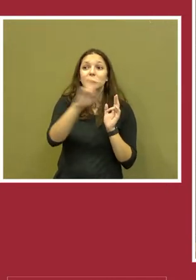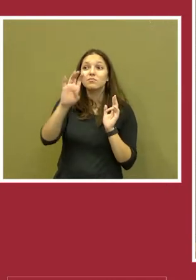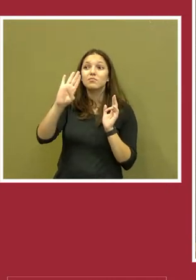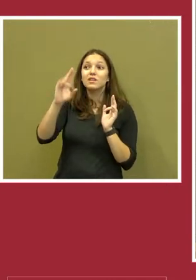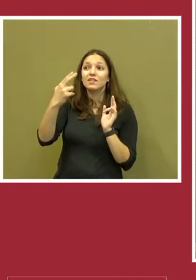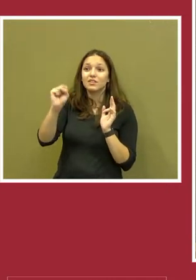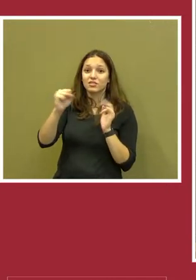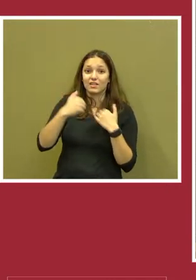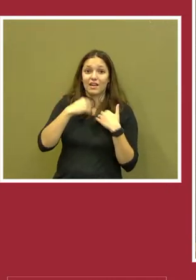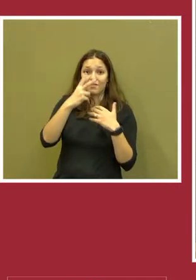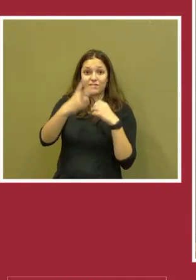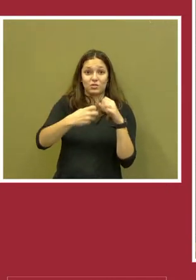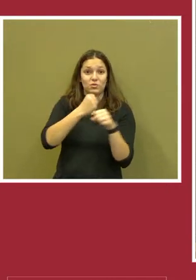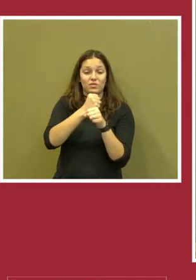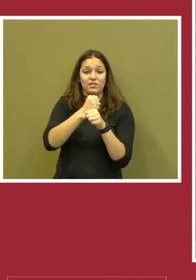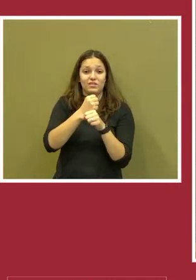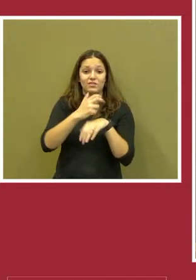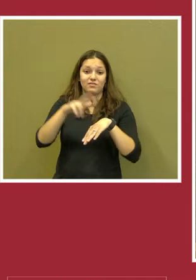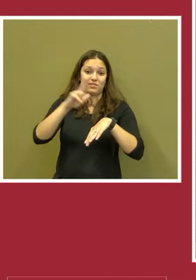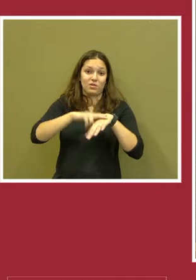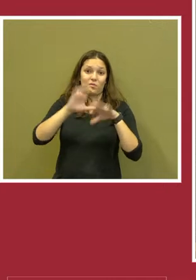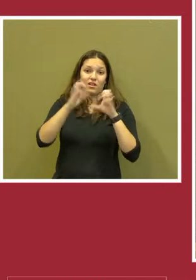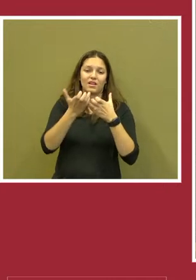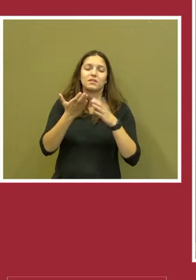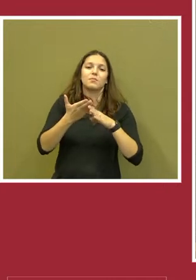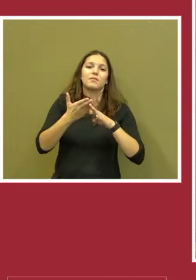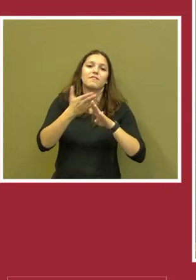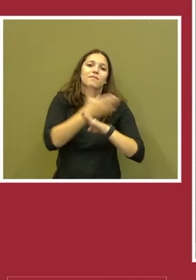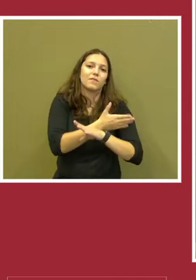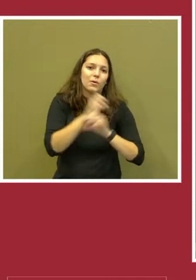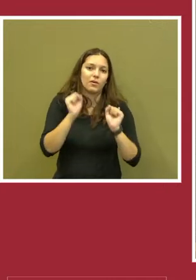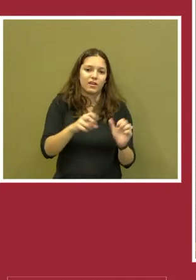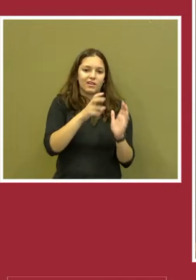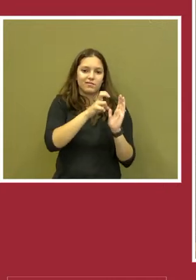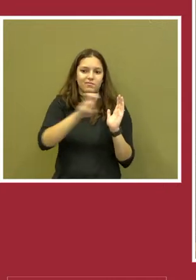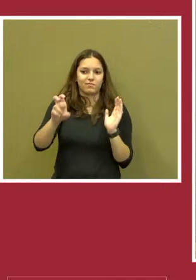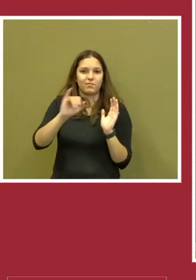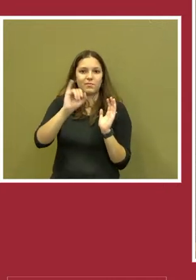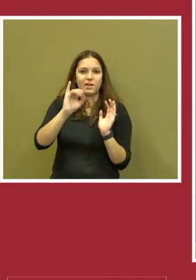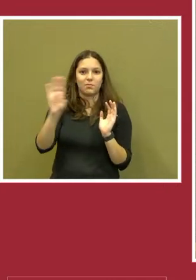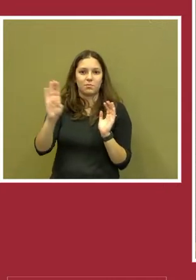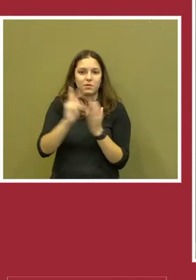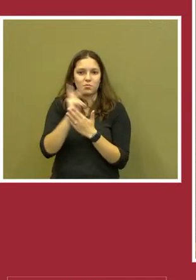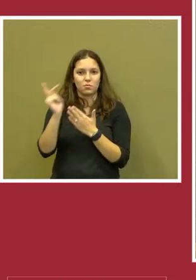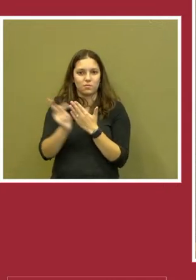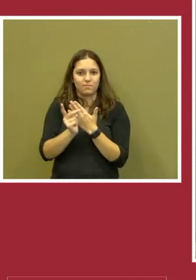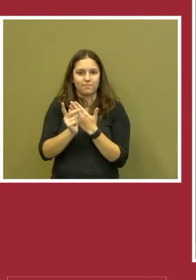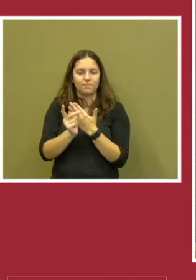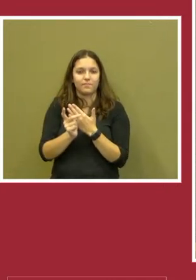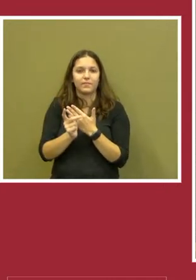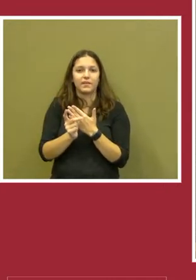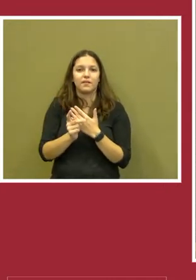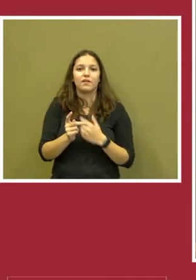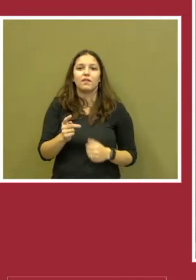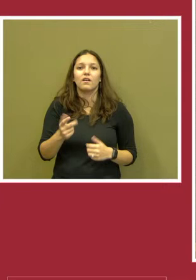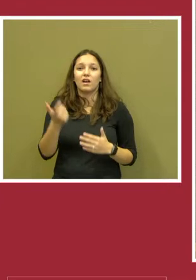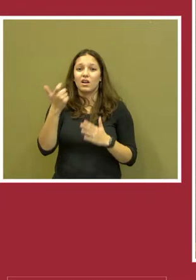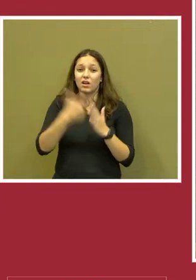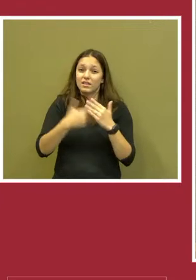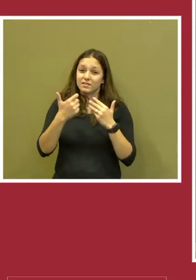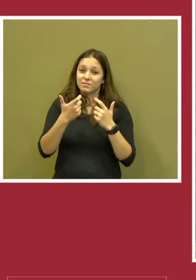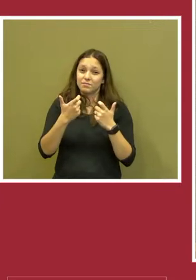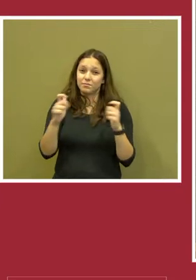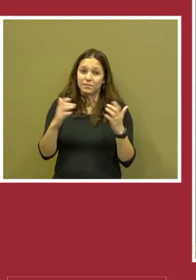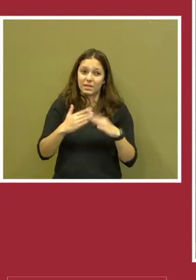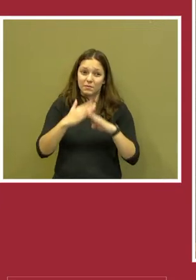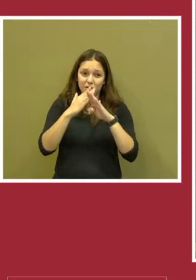they have 2 years in normal classes before they're able to move into the IB program. I was told cost is a huge barrier and